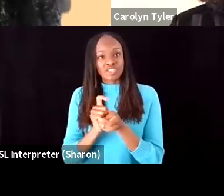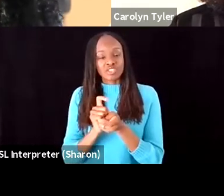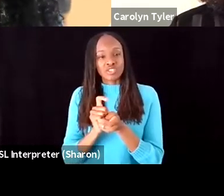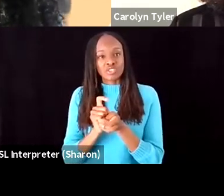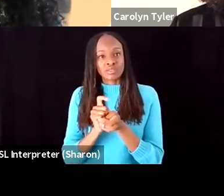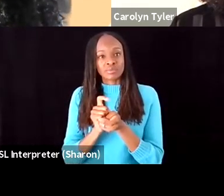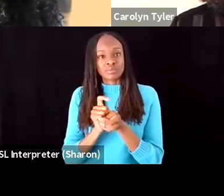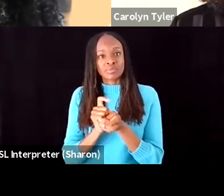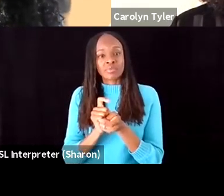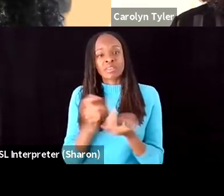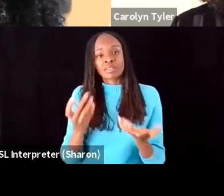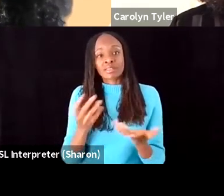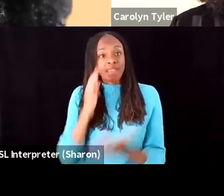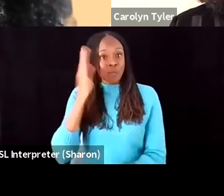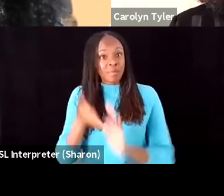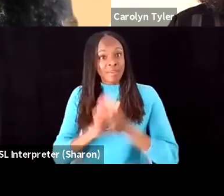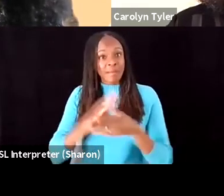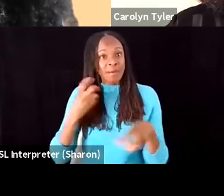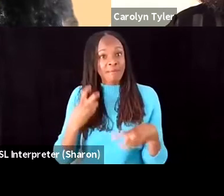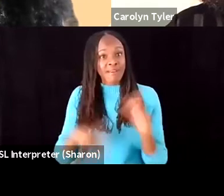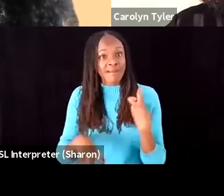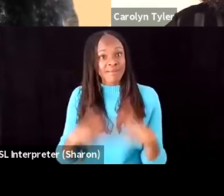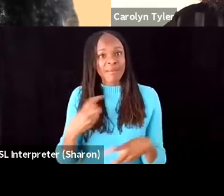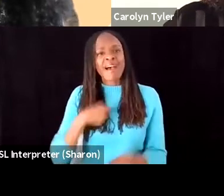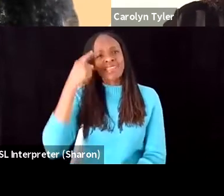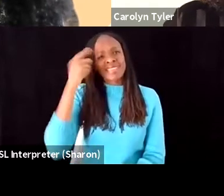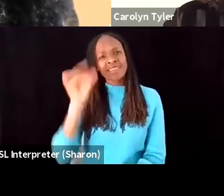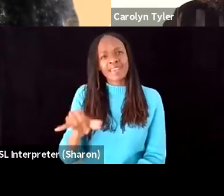don't, it's going to be a problem. I think that